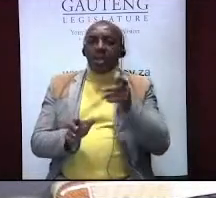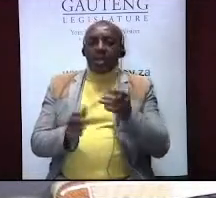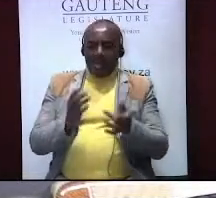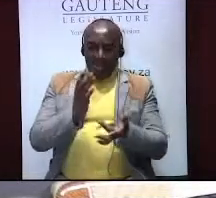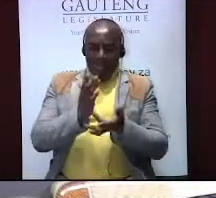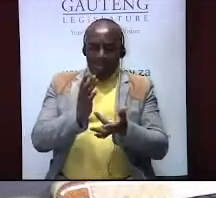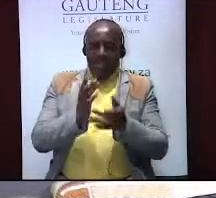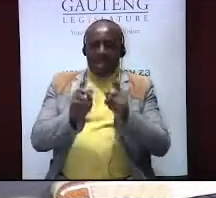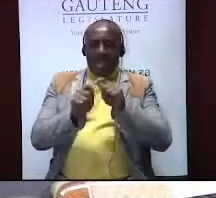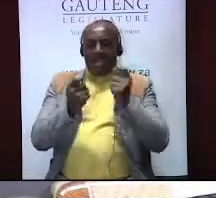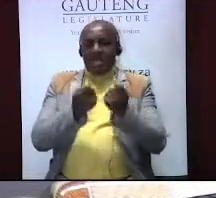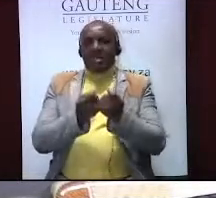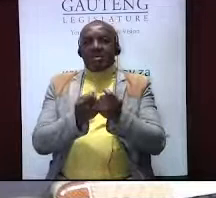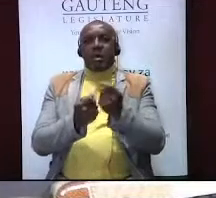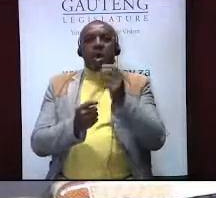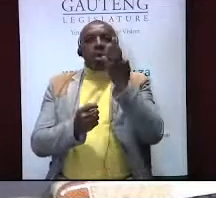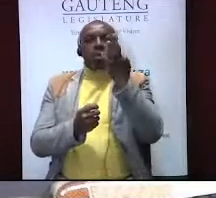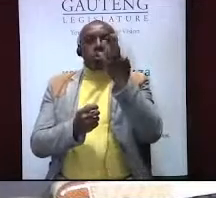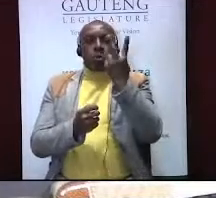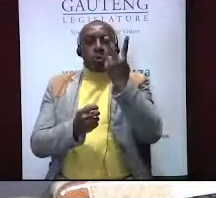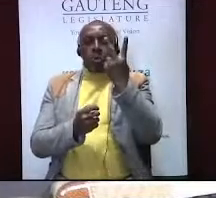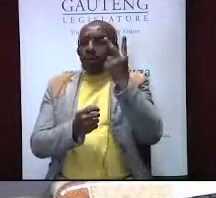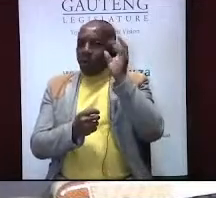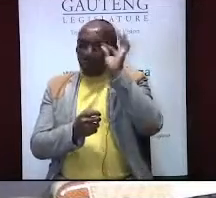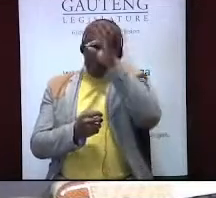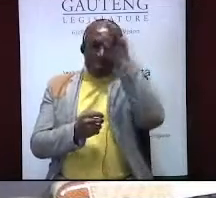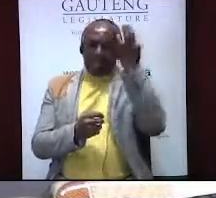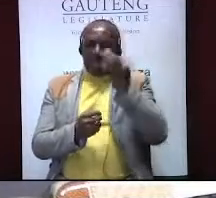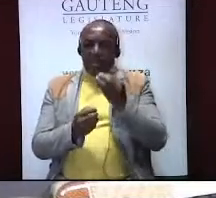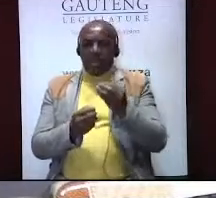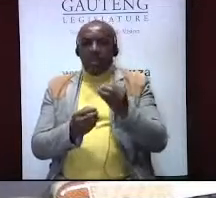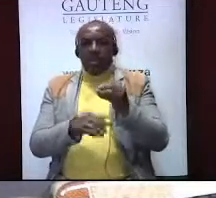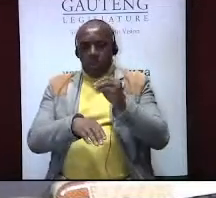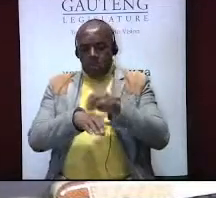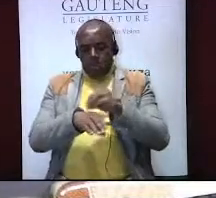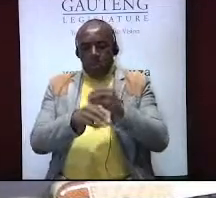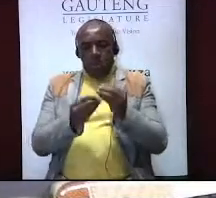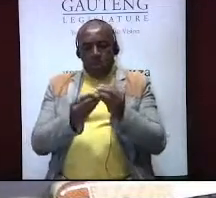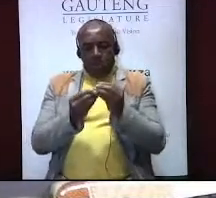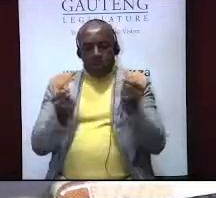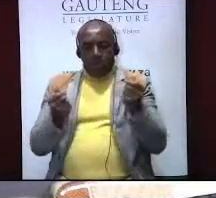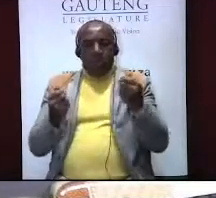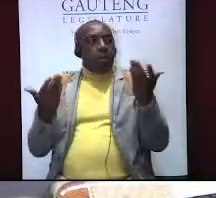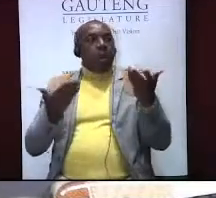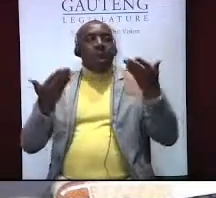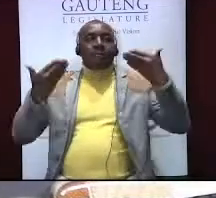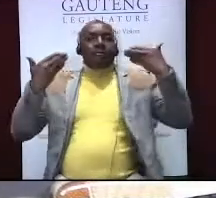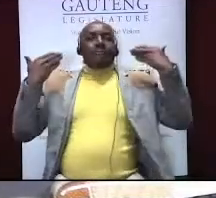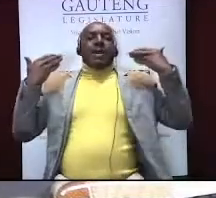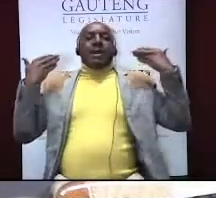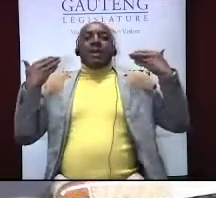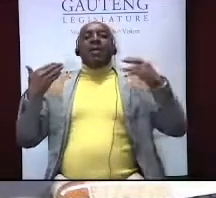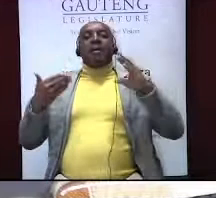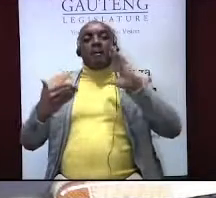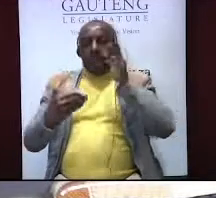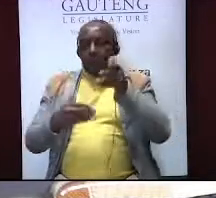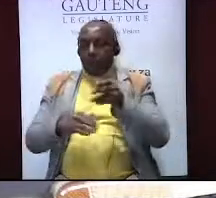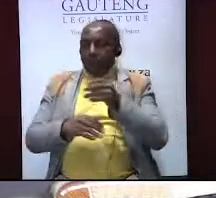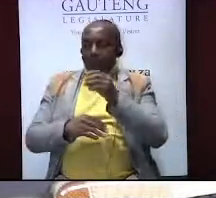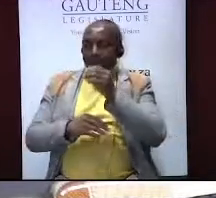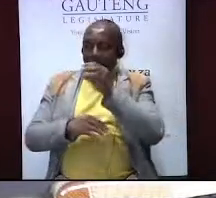team 2 minutes to sort out the technical issue at the back there, and they will just give us an